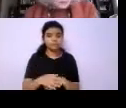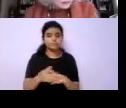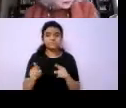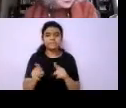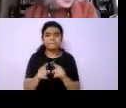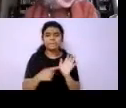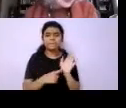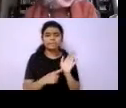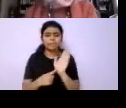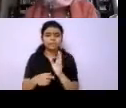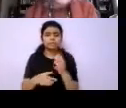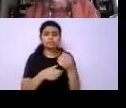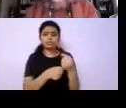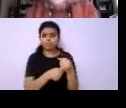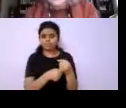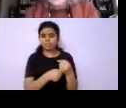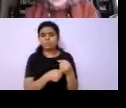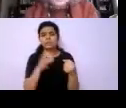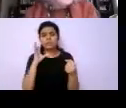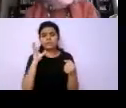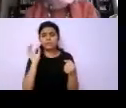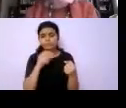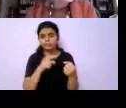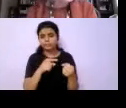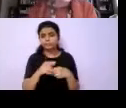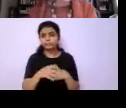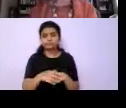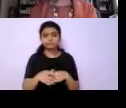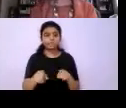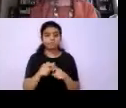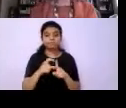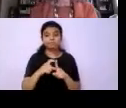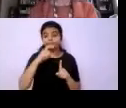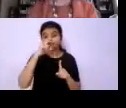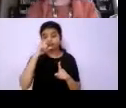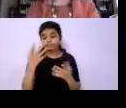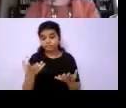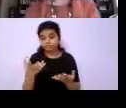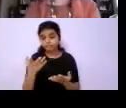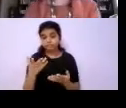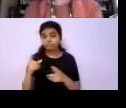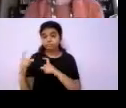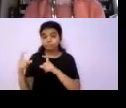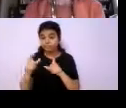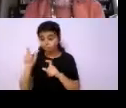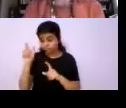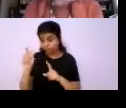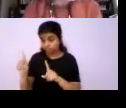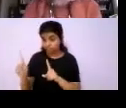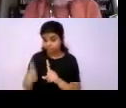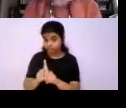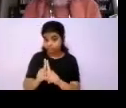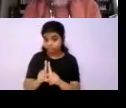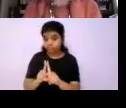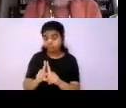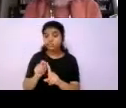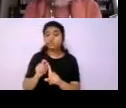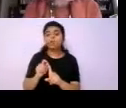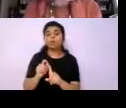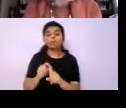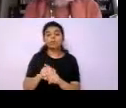demonstrations of trustworthiness, gratifying and dignifying to both the caregiver and the recipient of